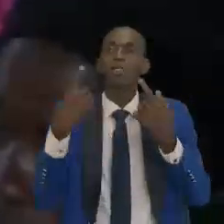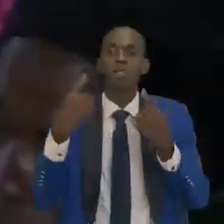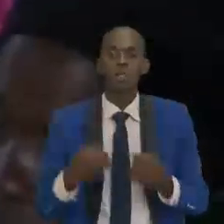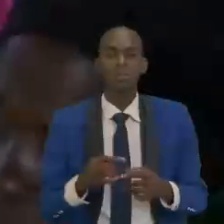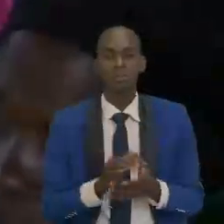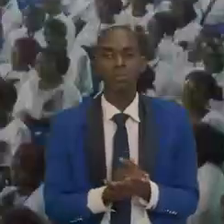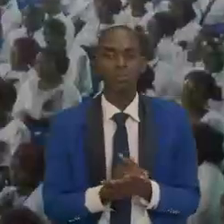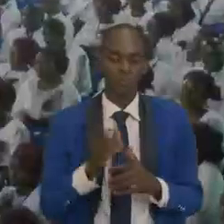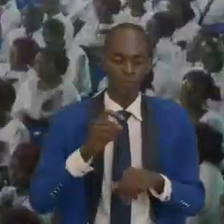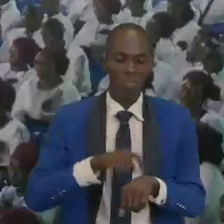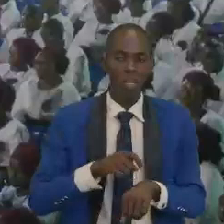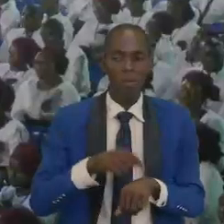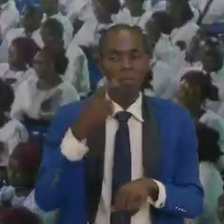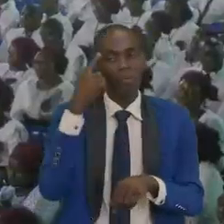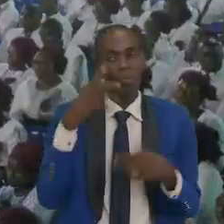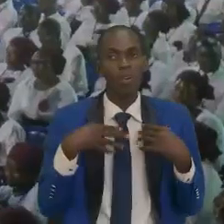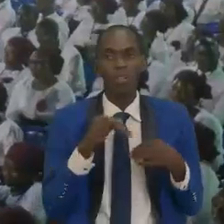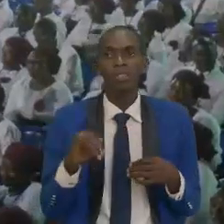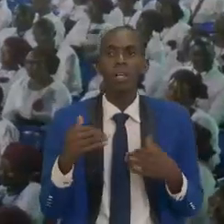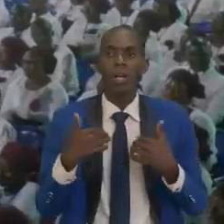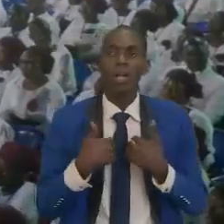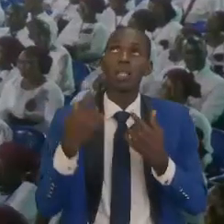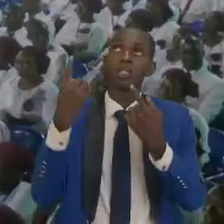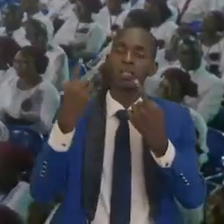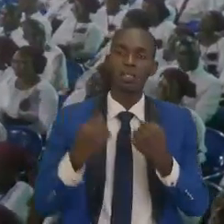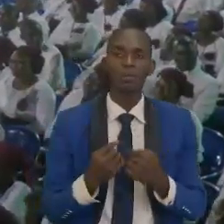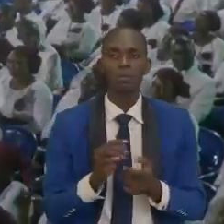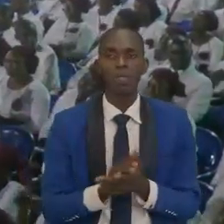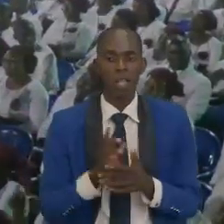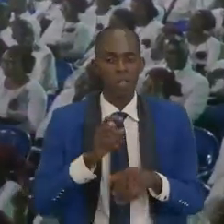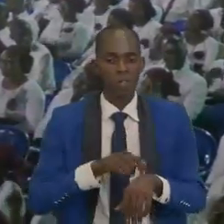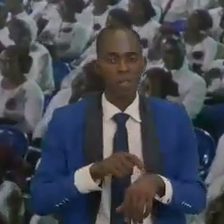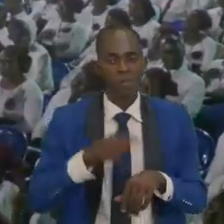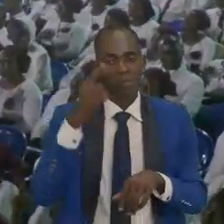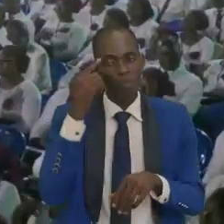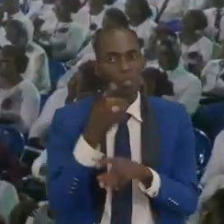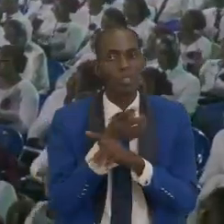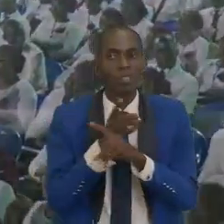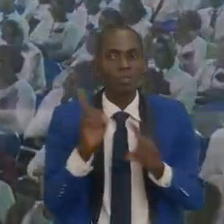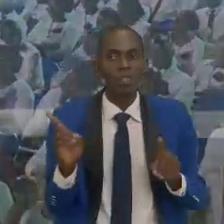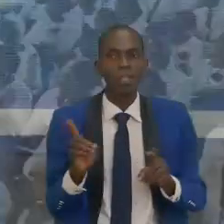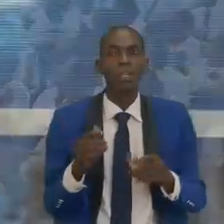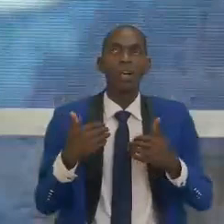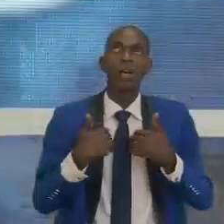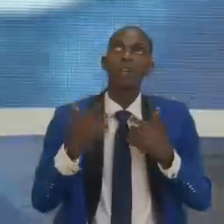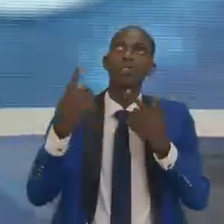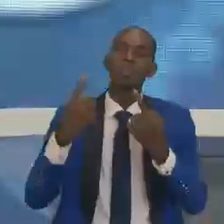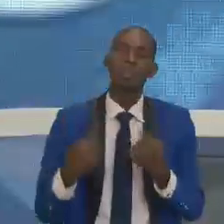come. Time for healing, it has come. Time for deliverance, it has come.